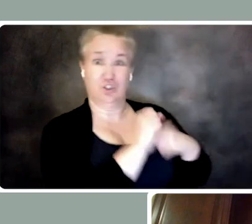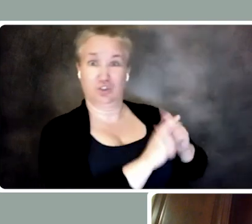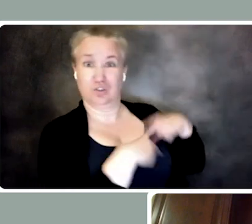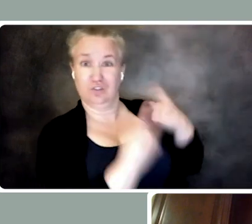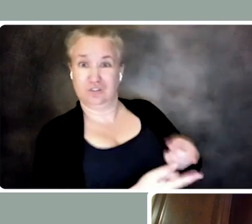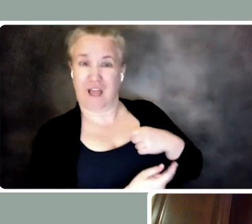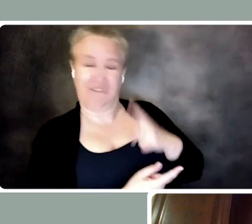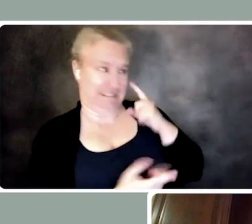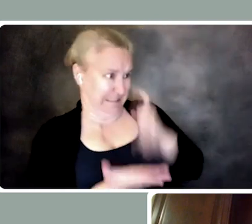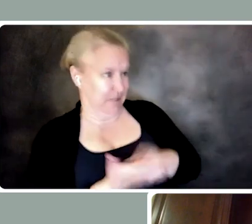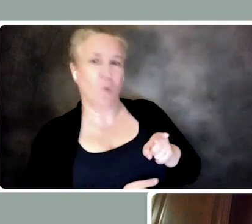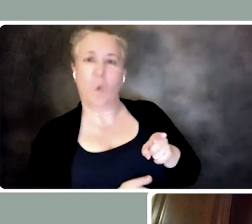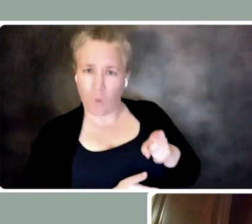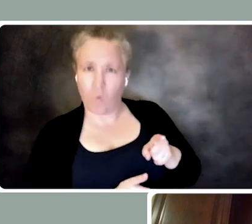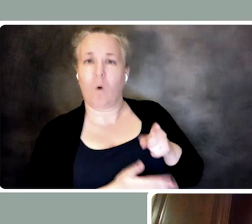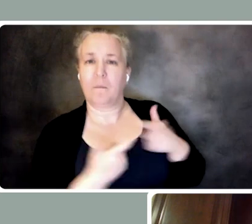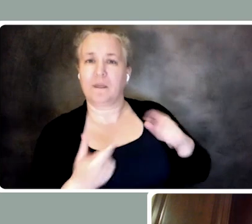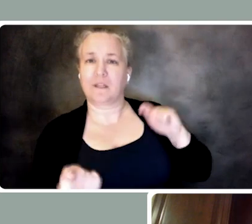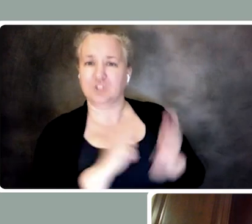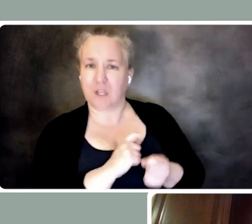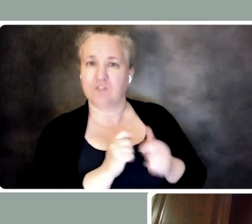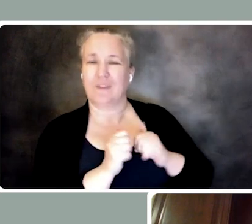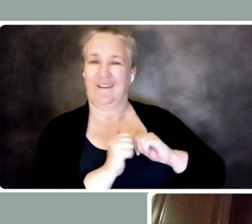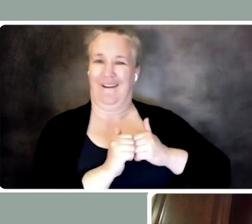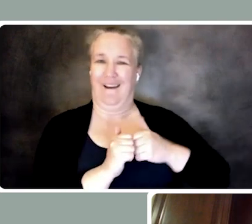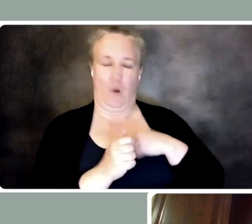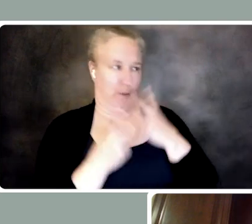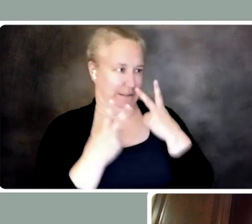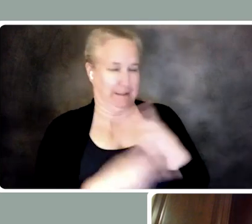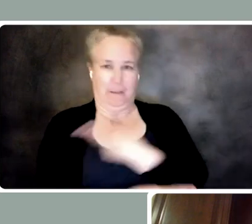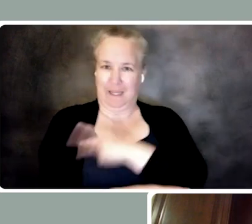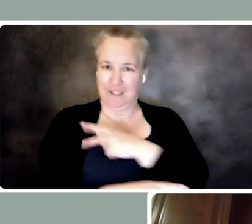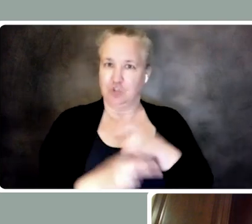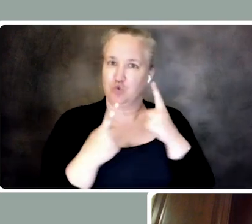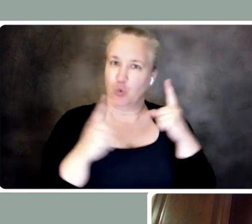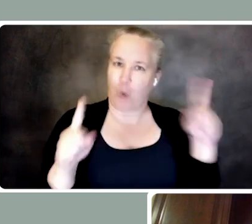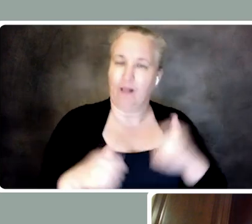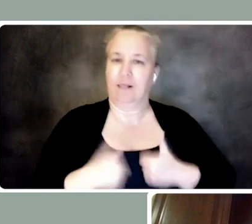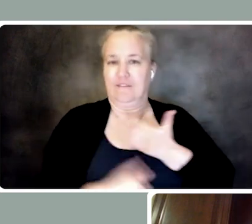this, there's a big change in how we are seeing our patients do well and live better.